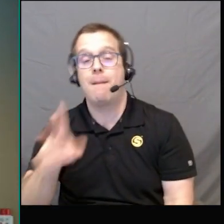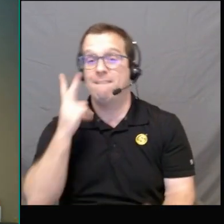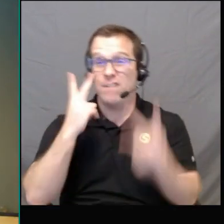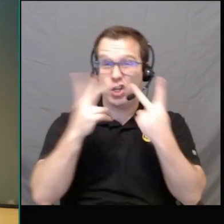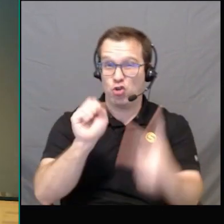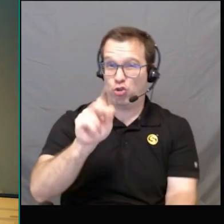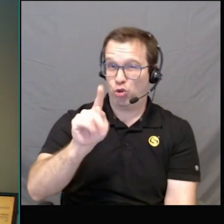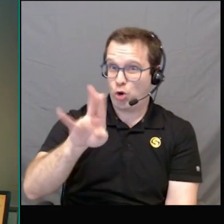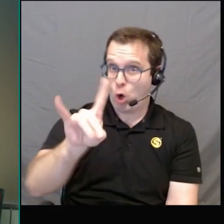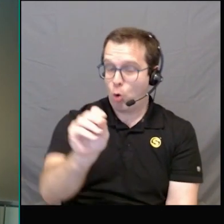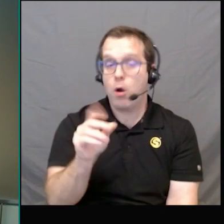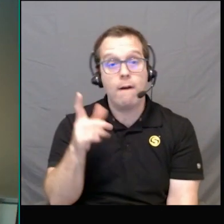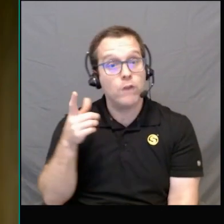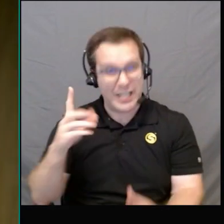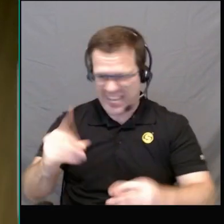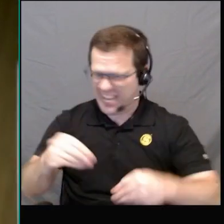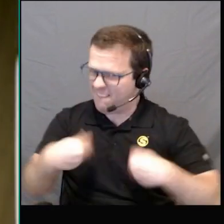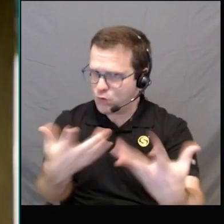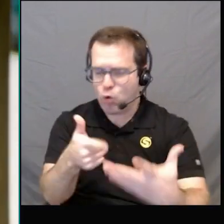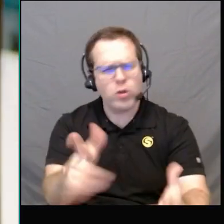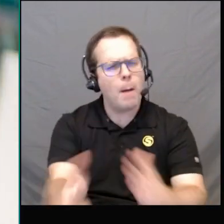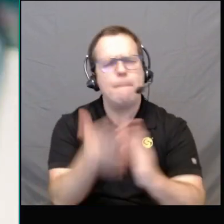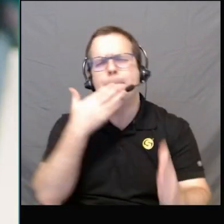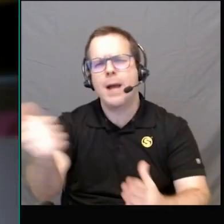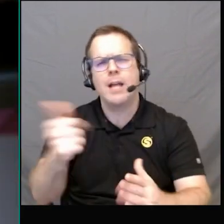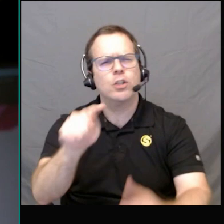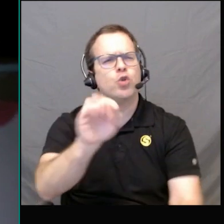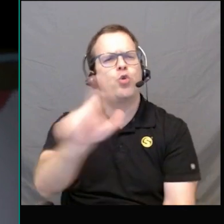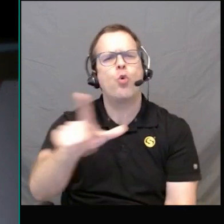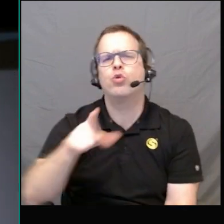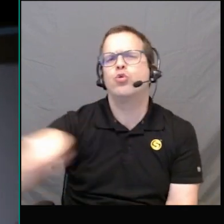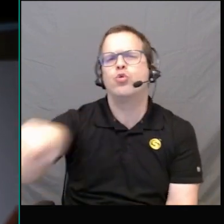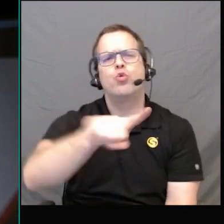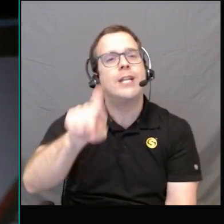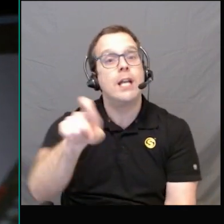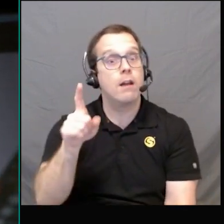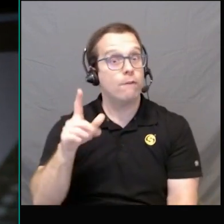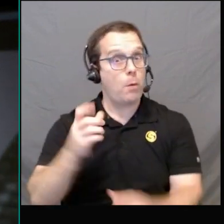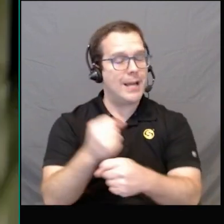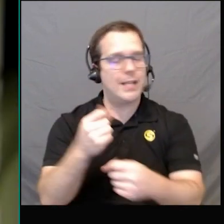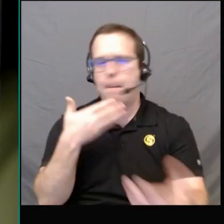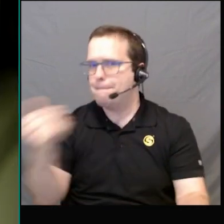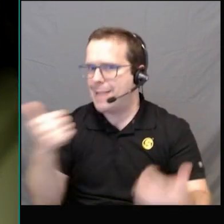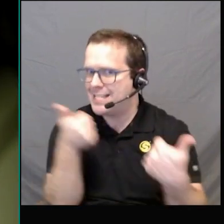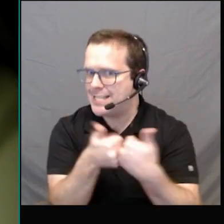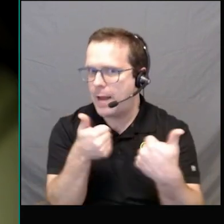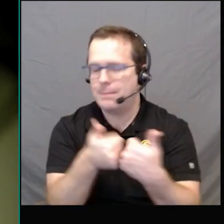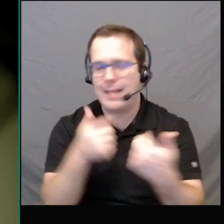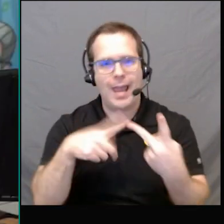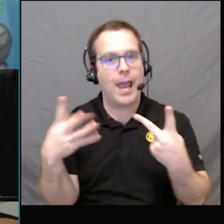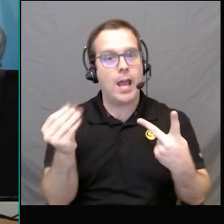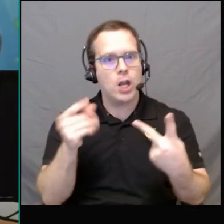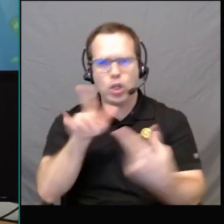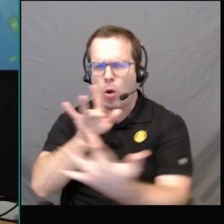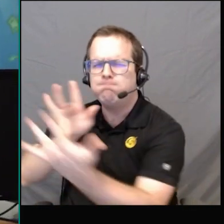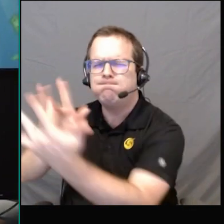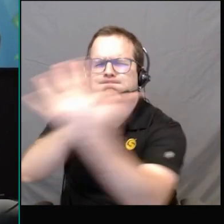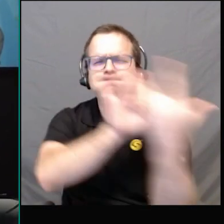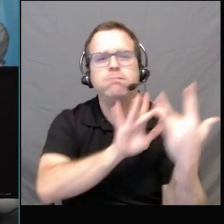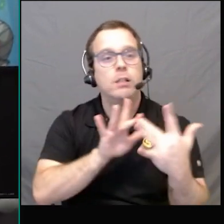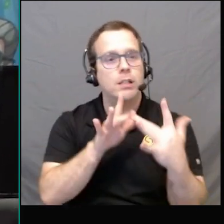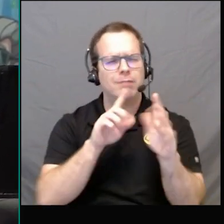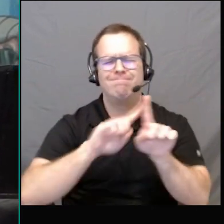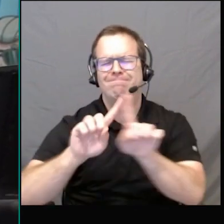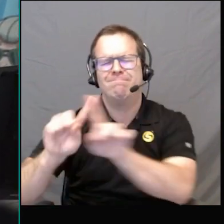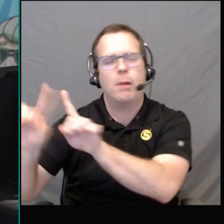to give you absolutely the best tools that you need to create the best games and to reach the millions of gamers that you